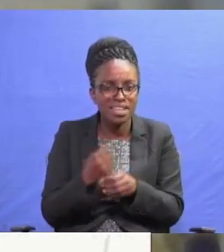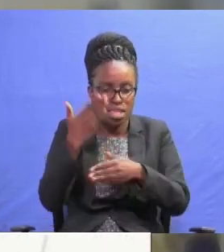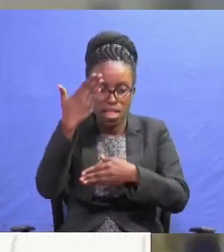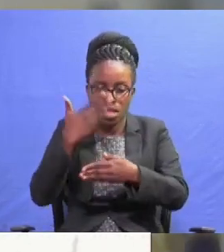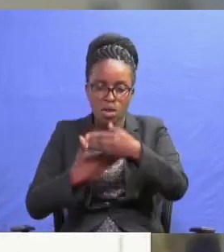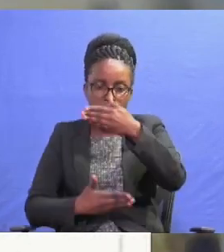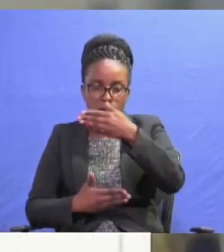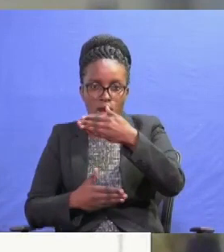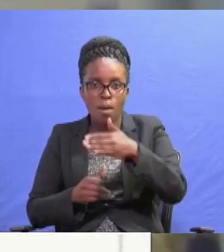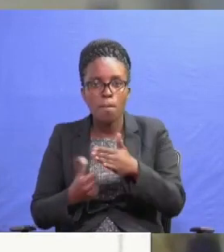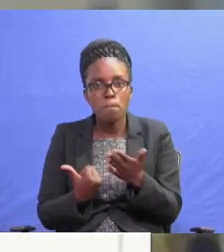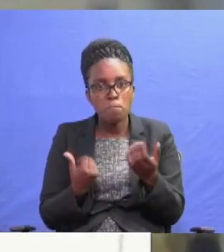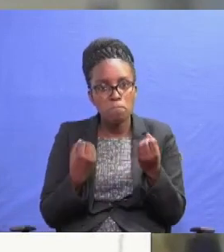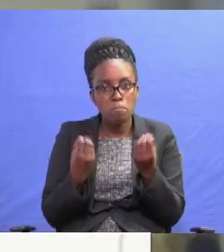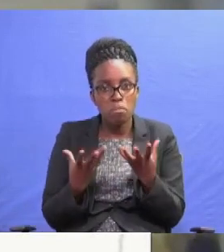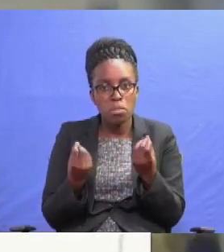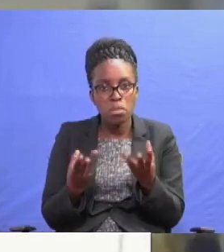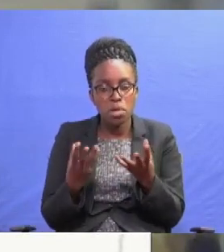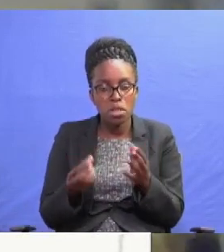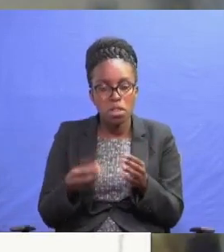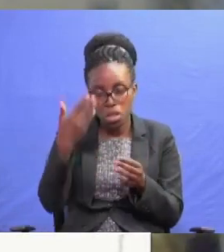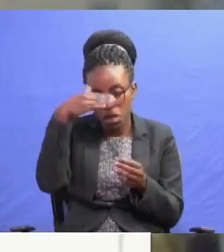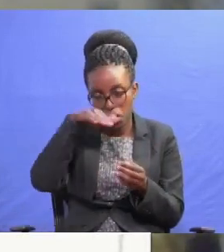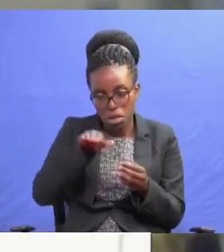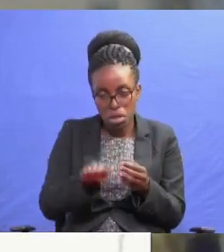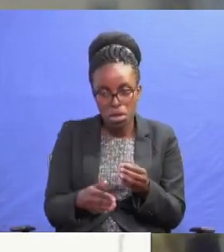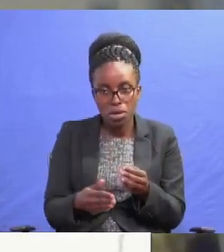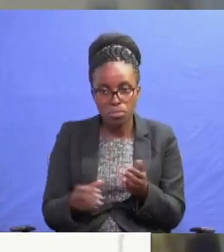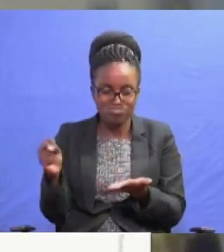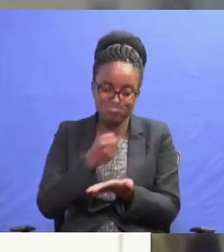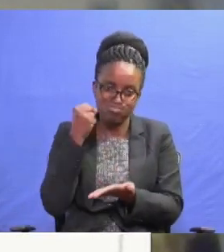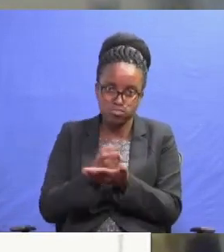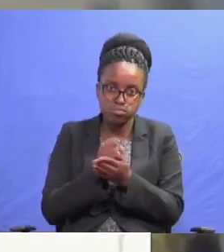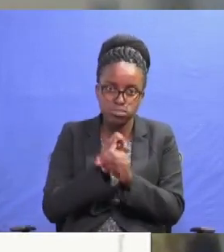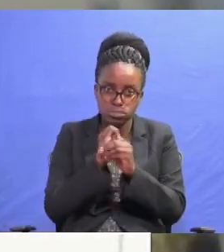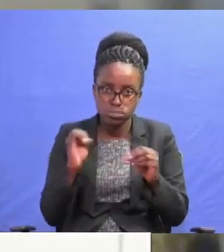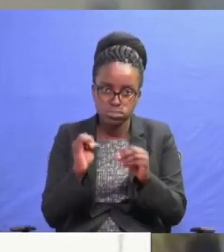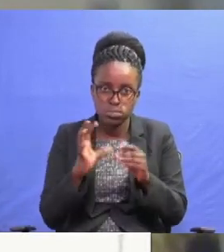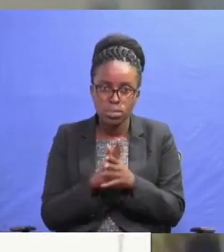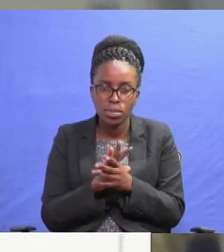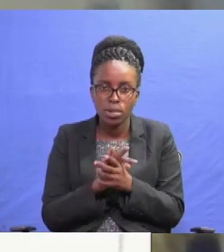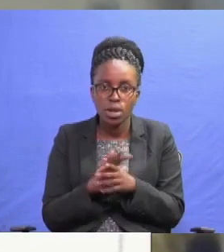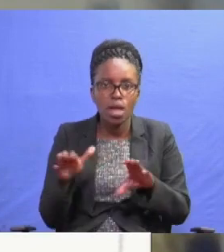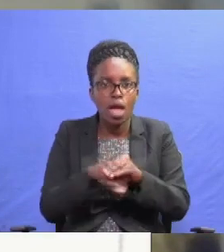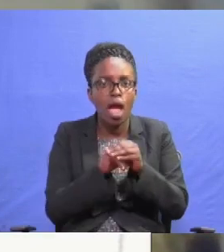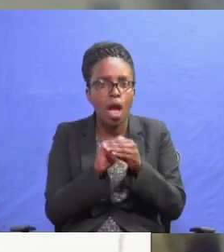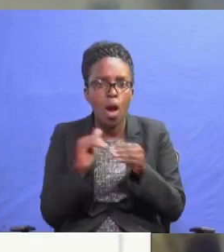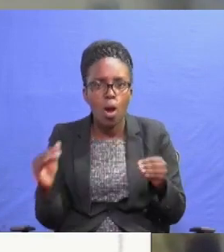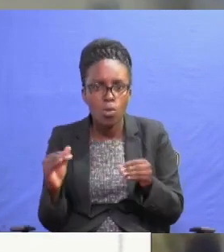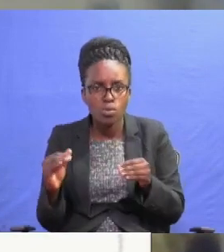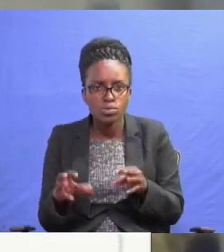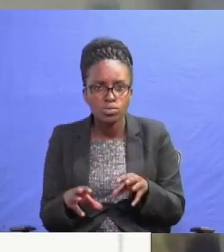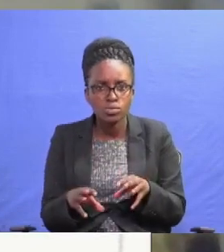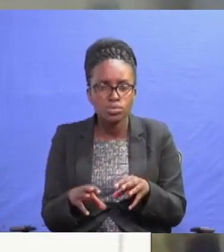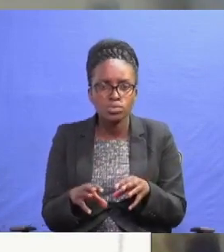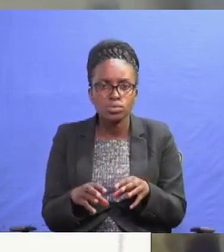never been approved by Parliament. So the moment that document is approved, it then spells out who pronounces